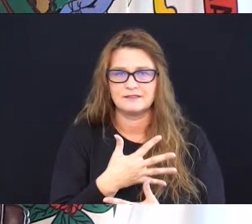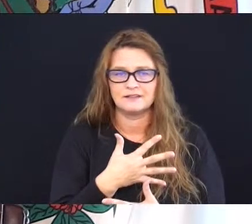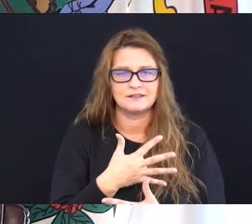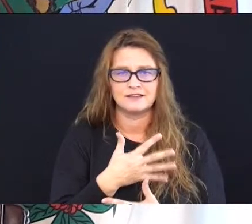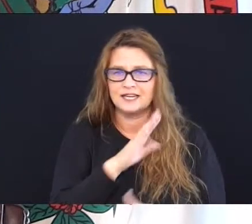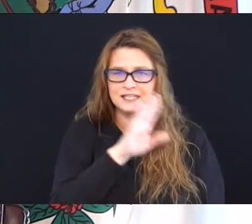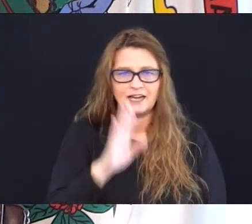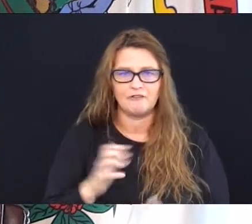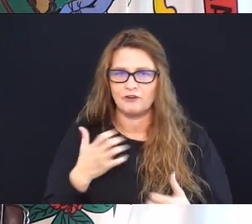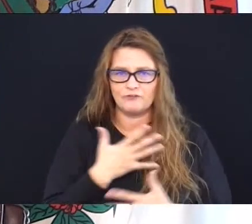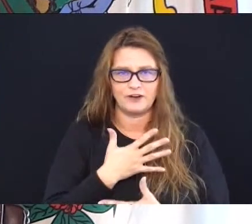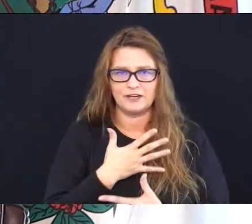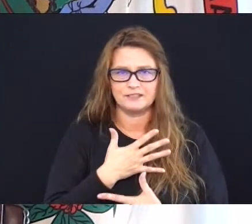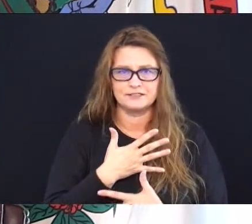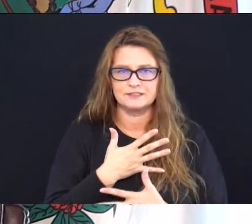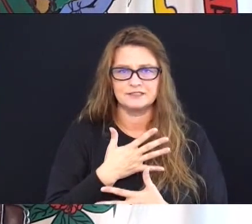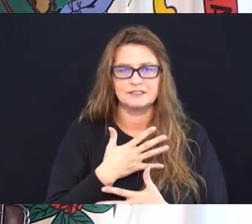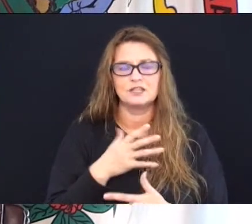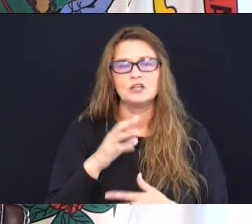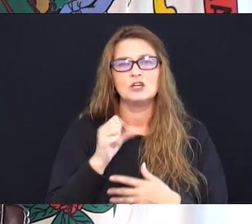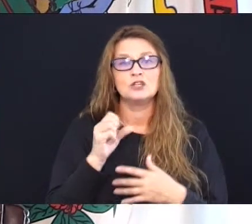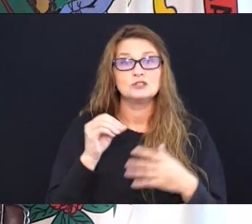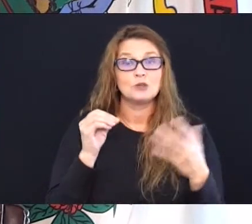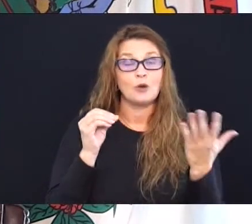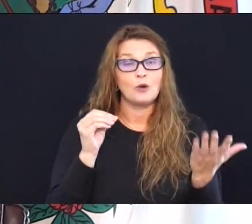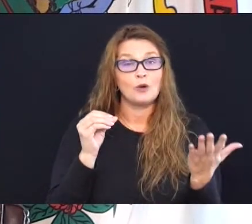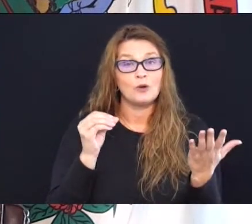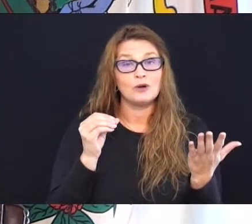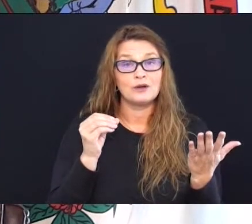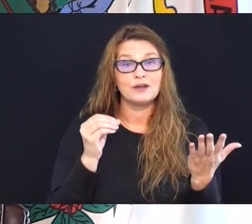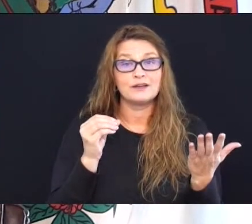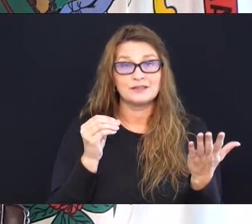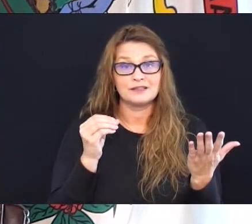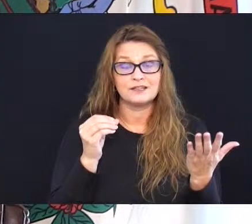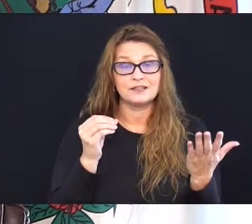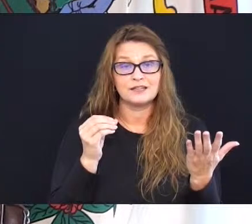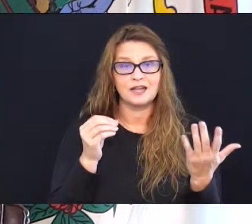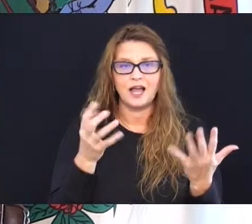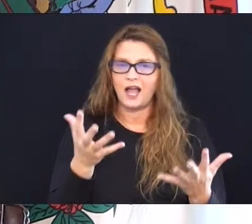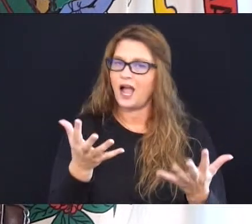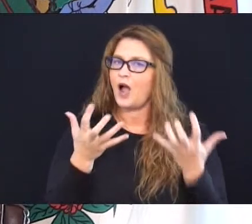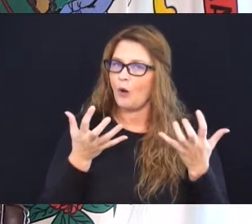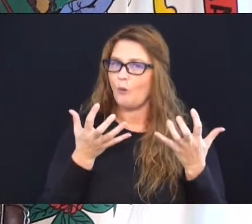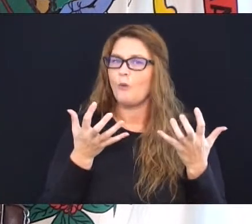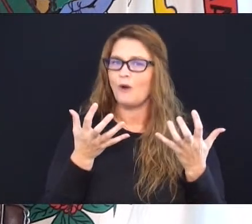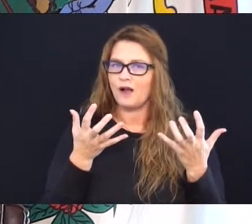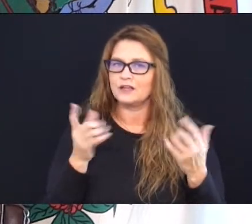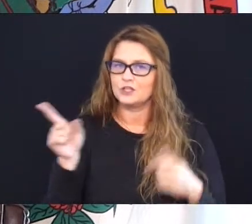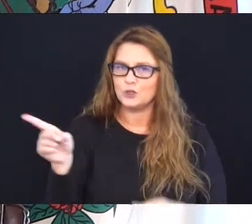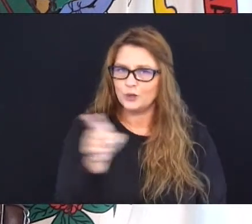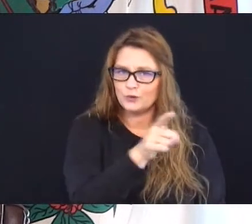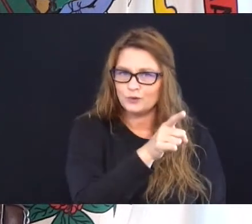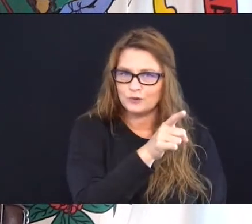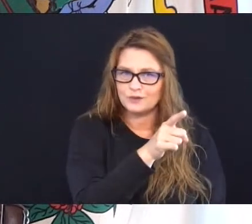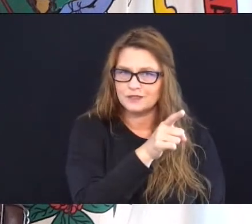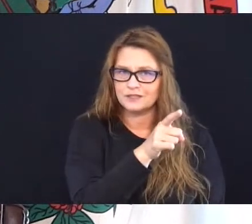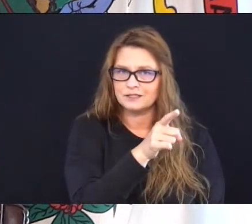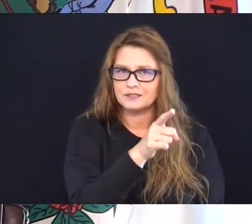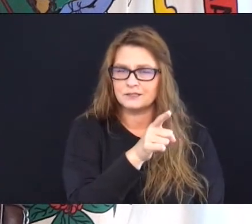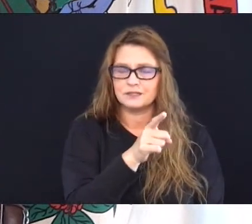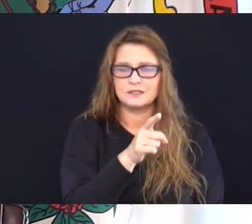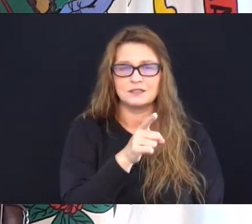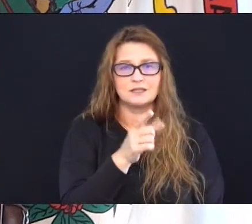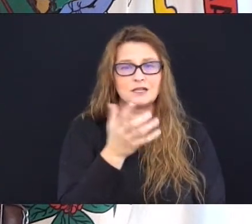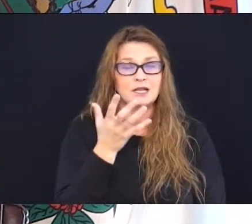anybody. So with all that being said, you know, I would surely like us to quit